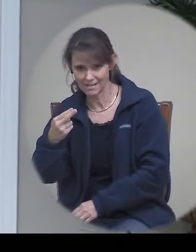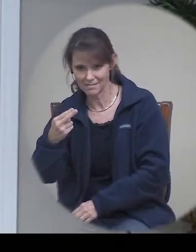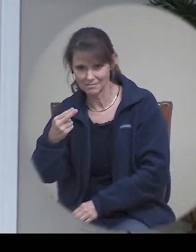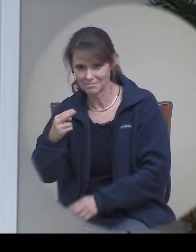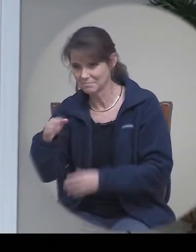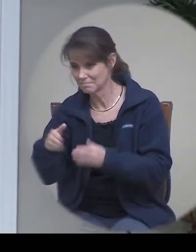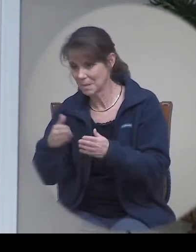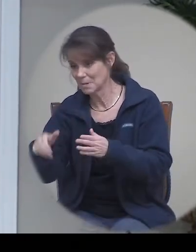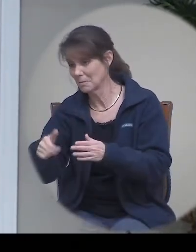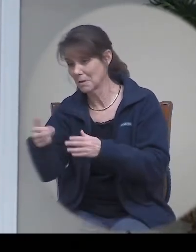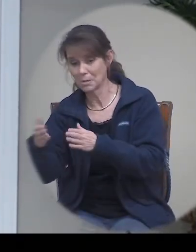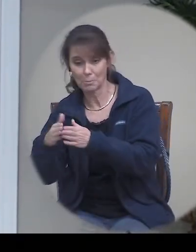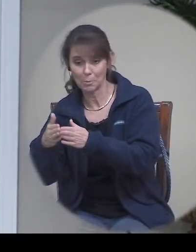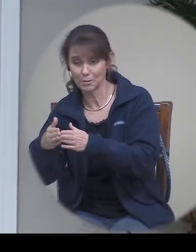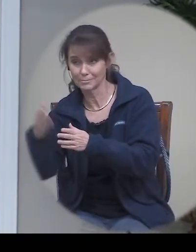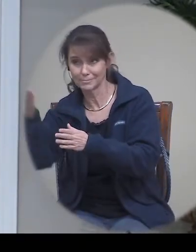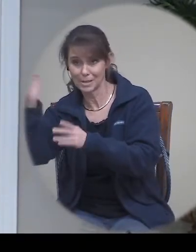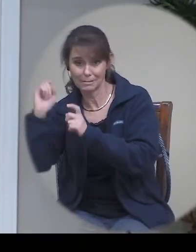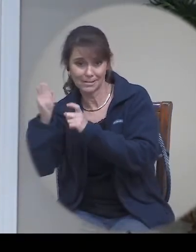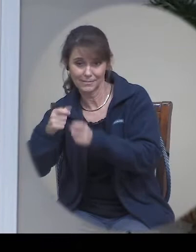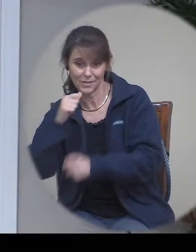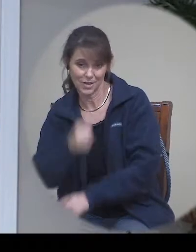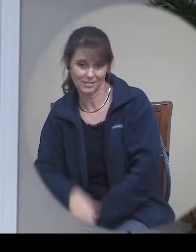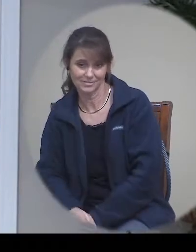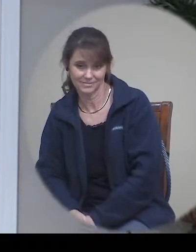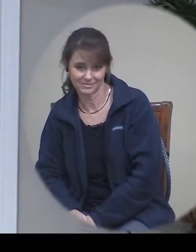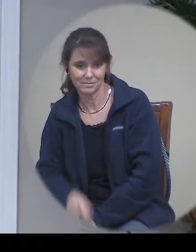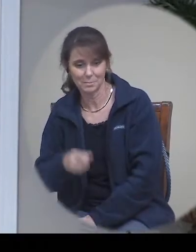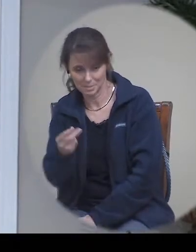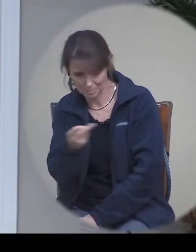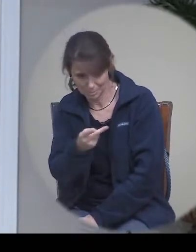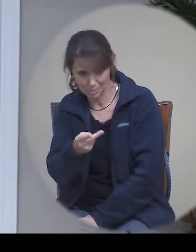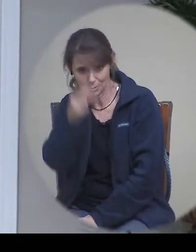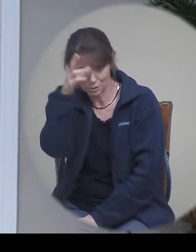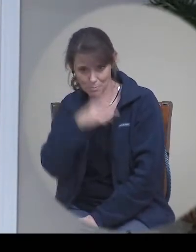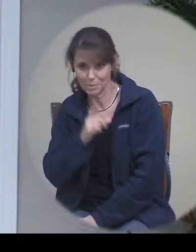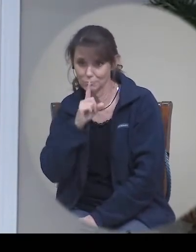Yeah. Yep. Good